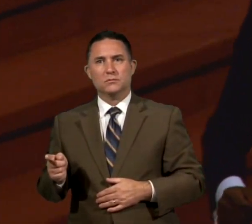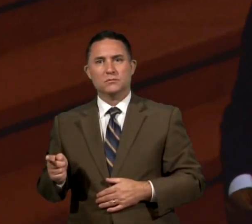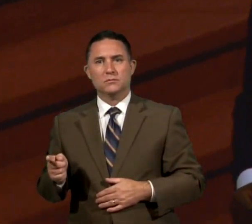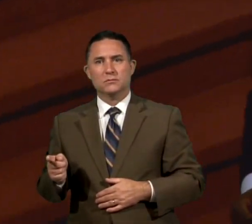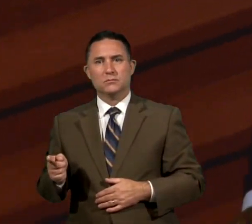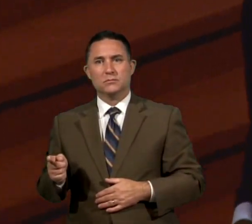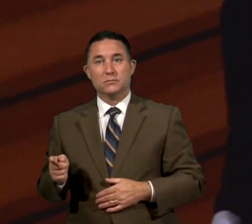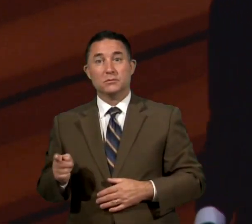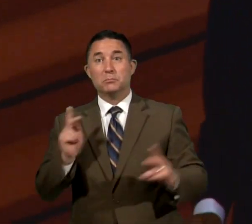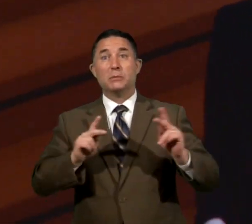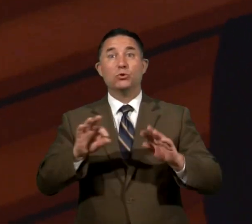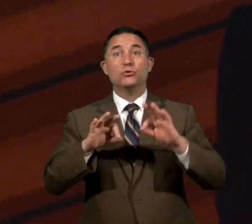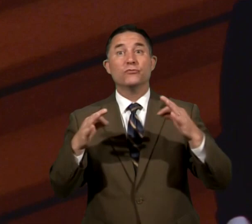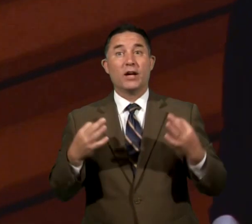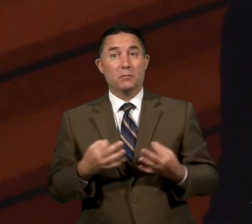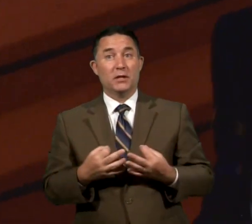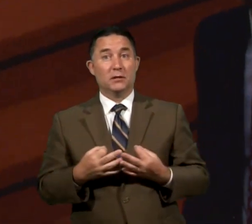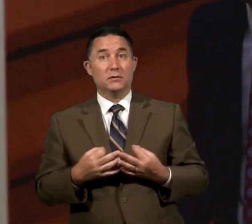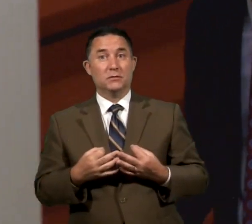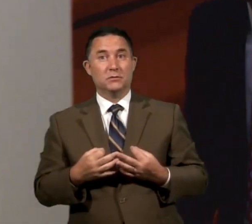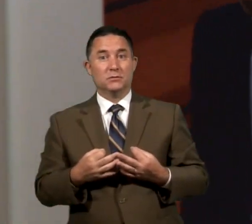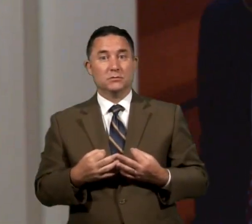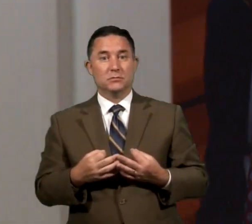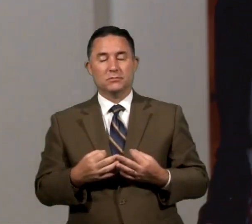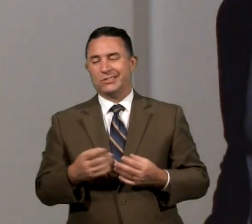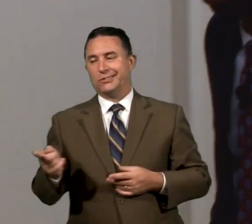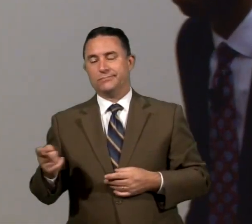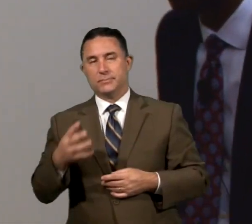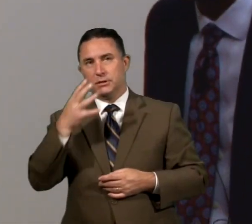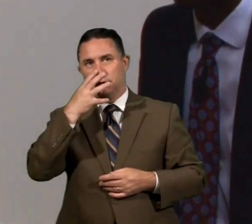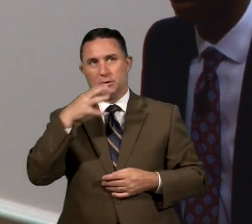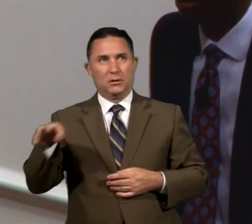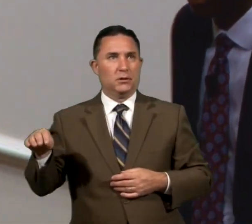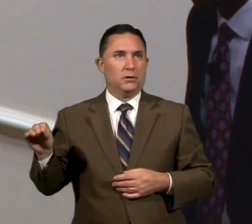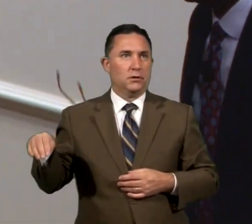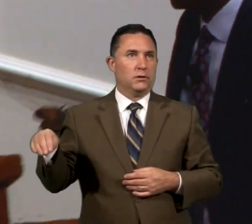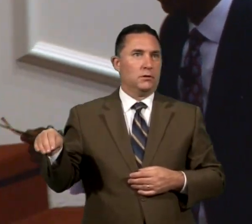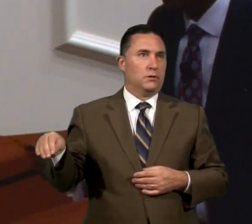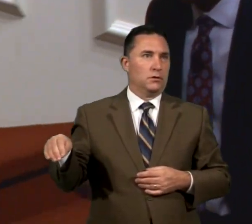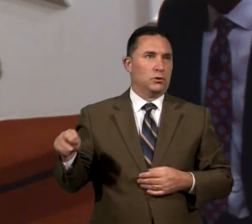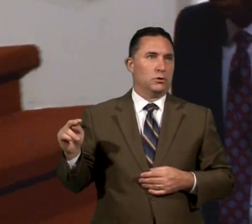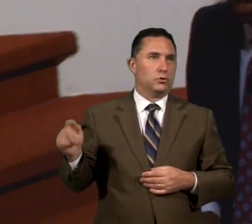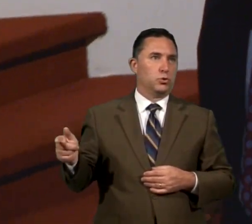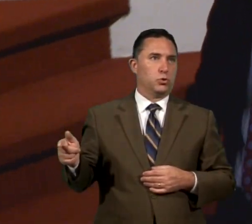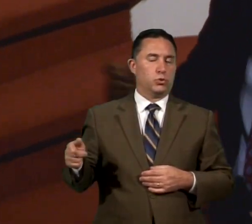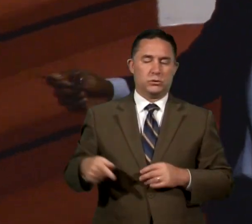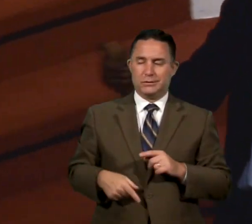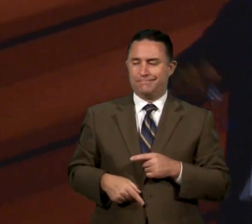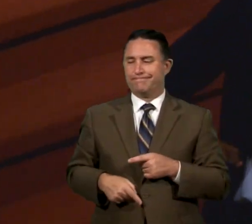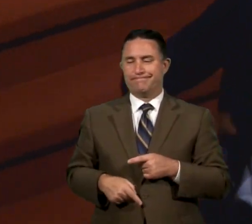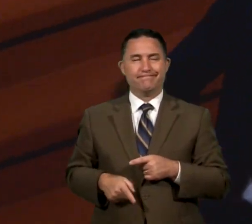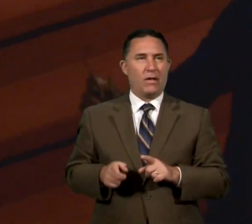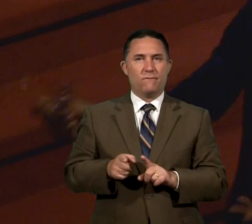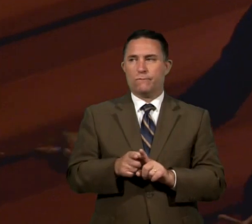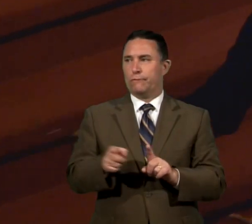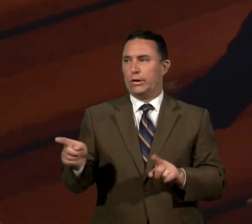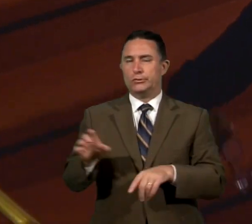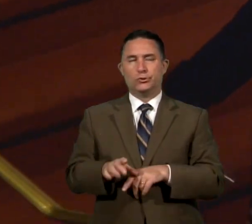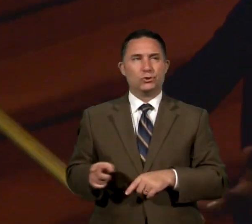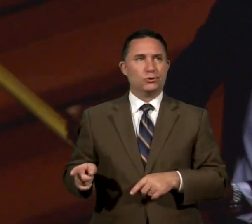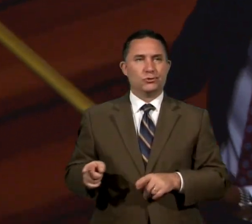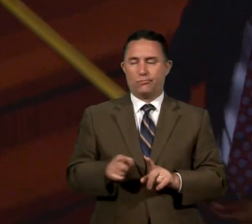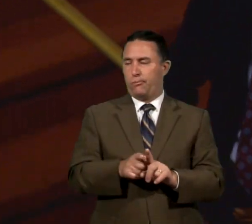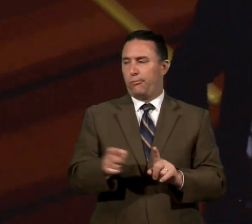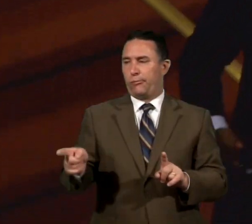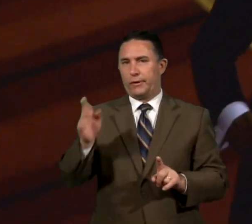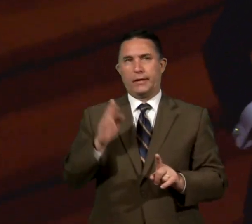It's people in your family who you've counted out. And you look at them and says, because they fell out of church and fell